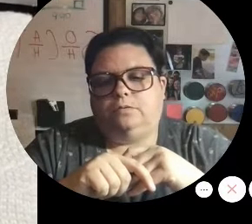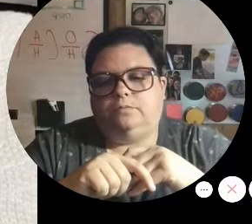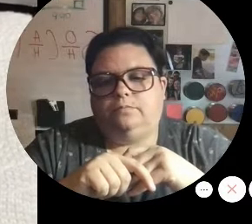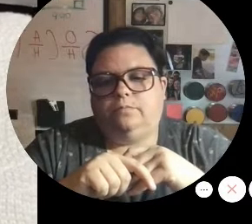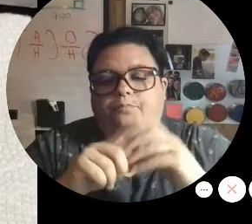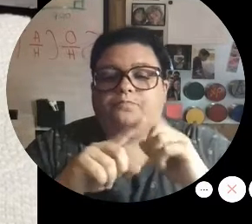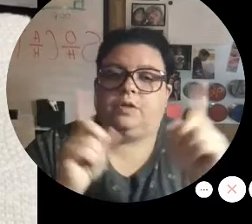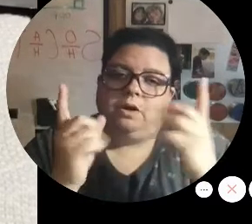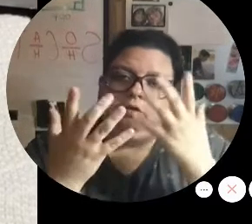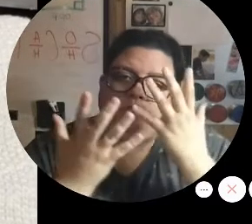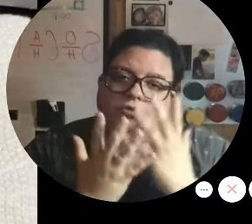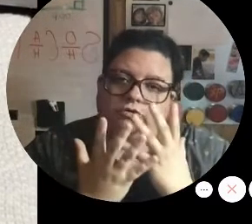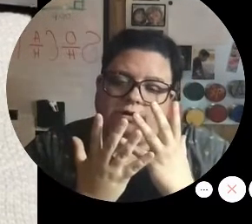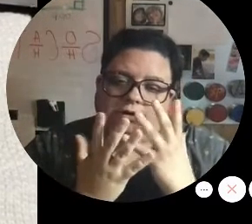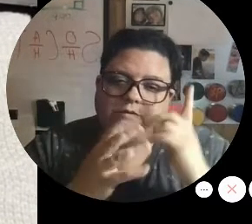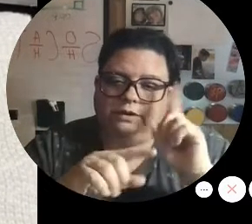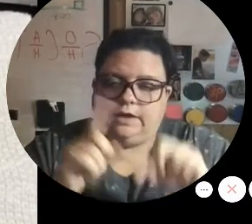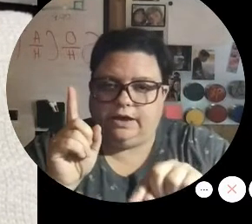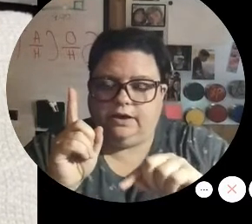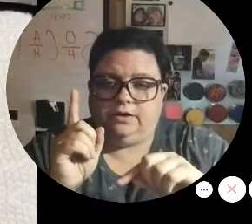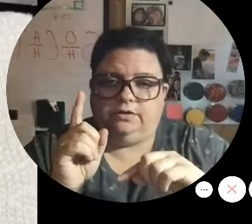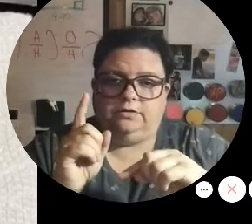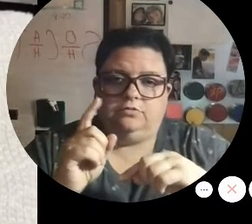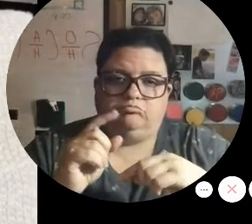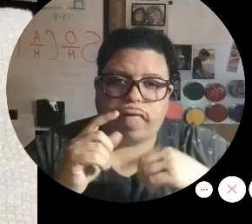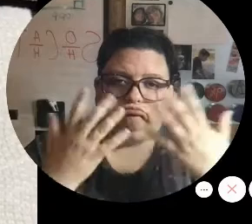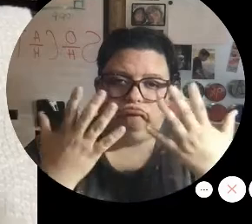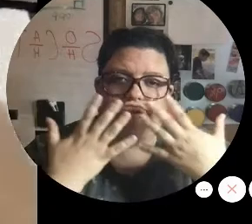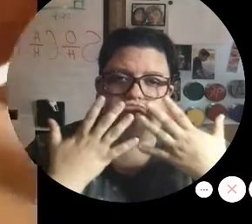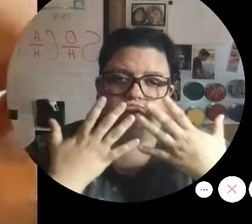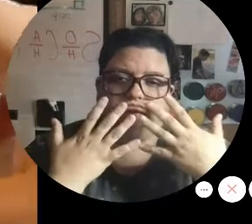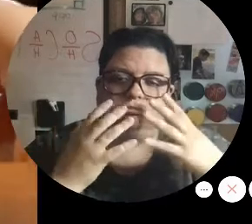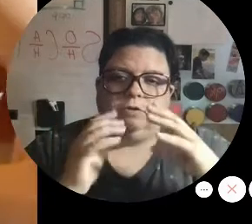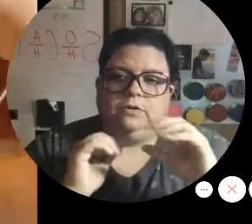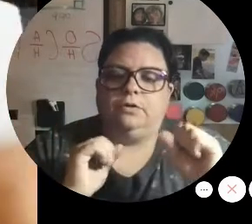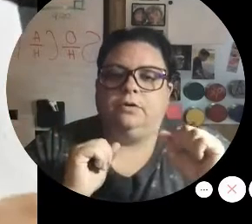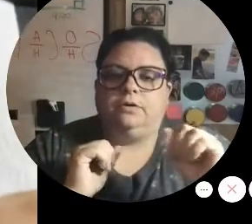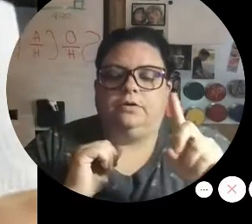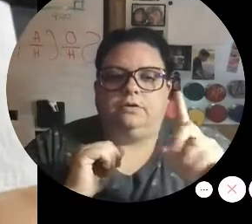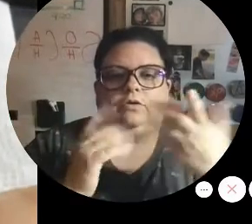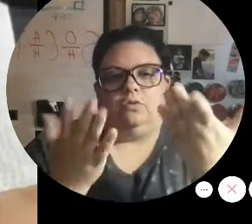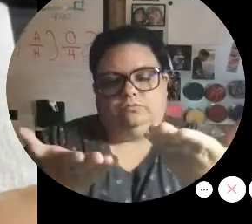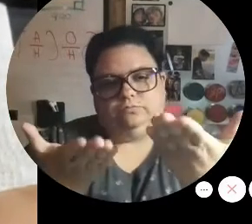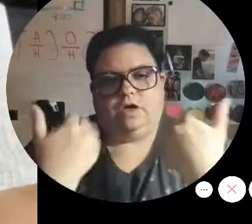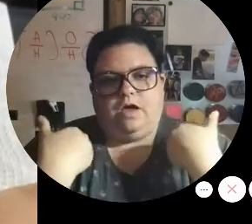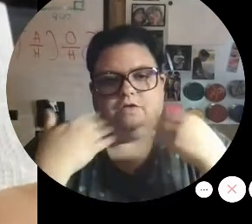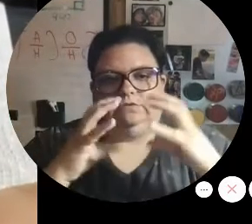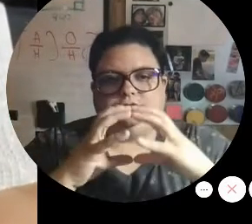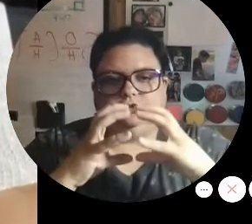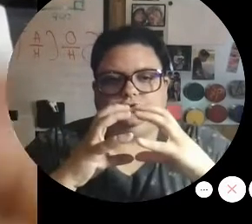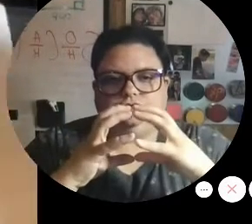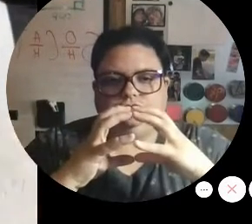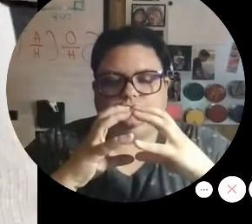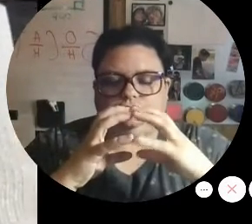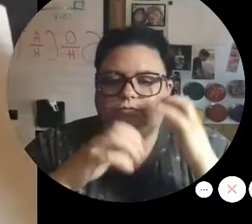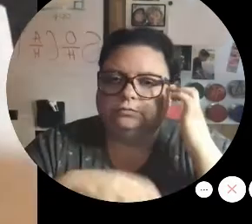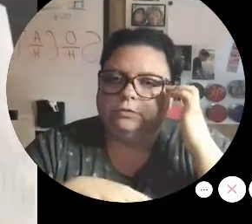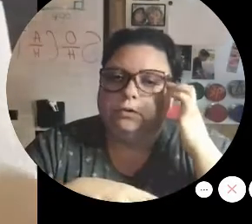But unfortunately we can't. It's very sad. Okay. So here we are with a